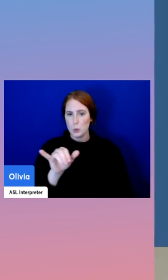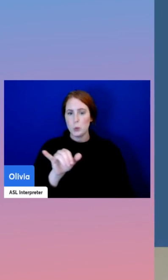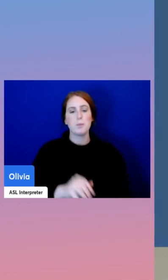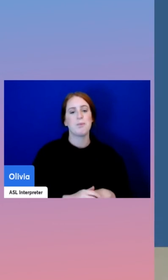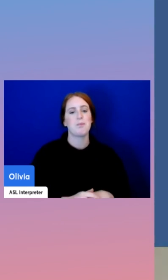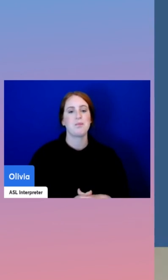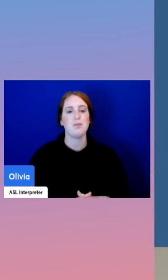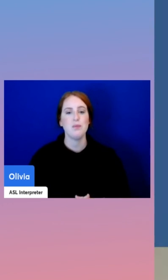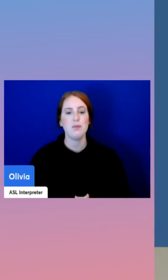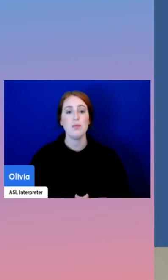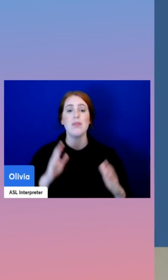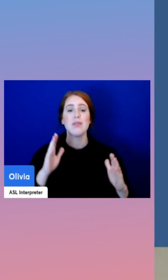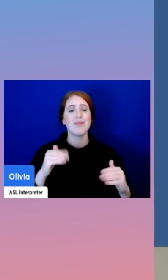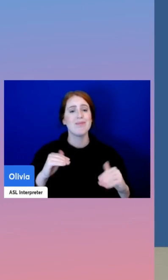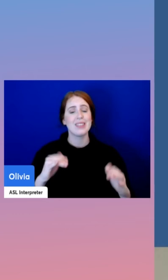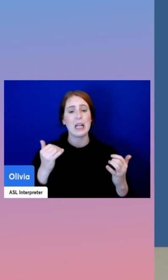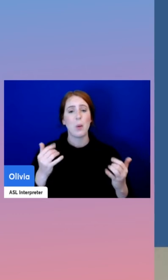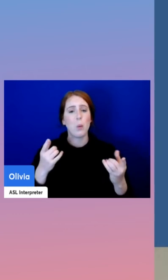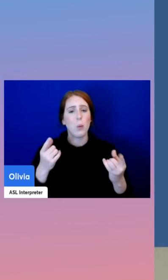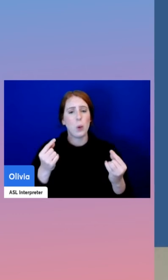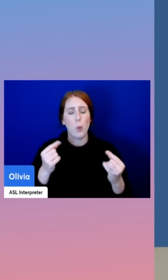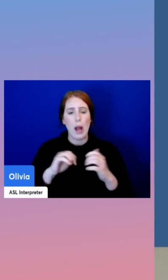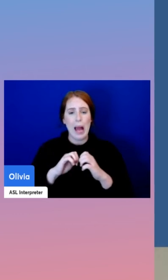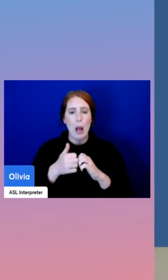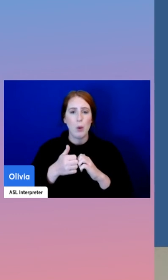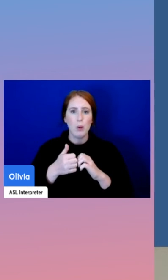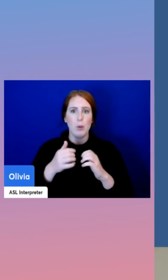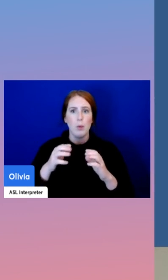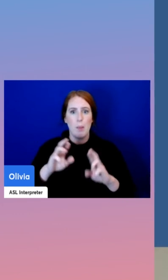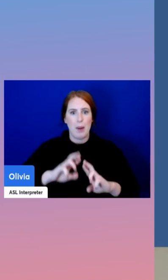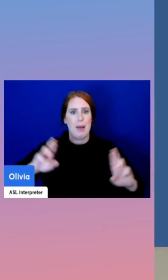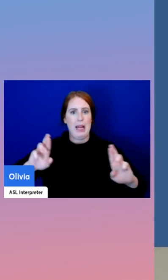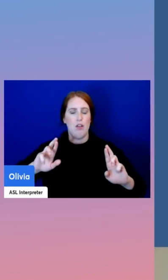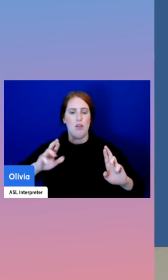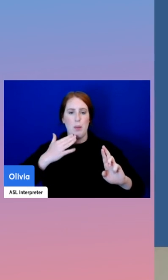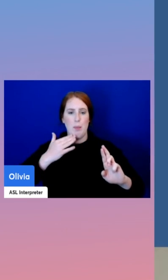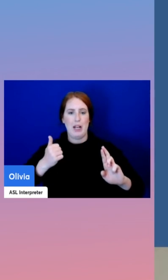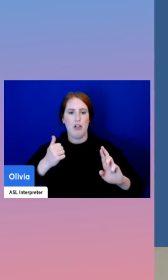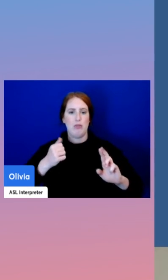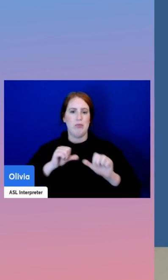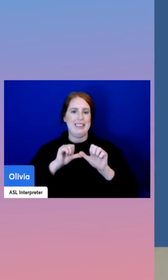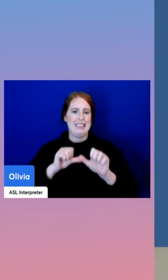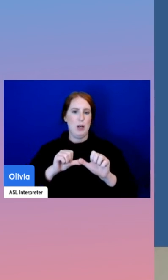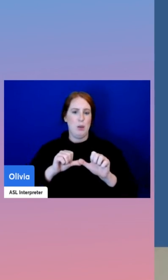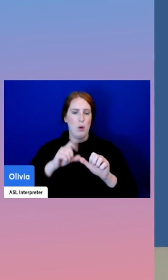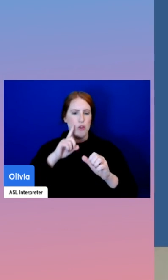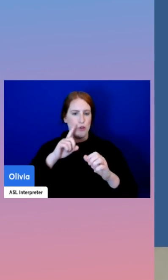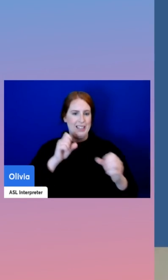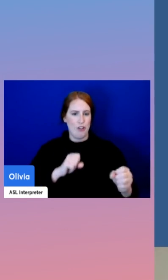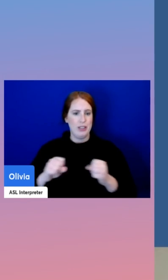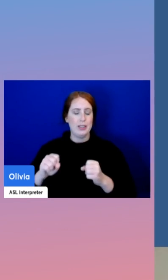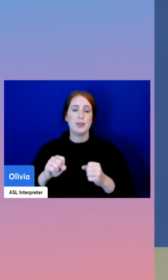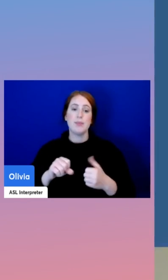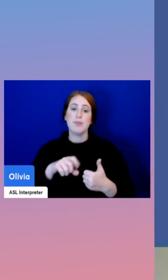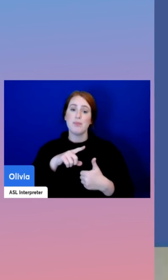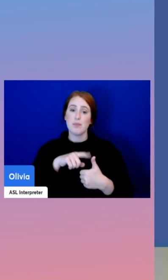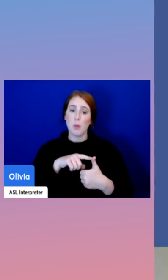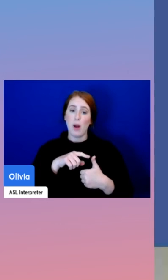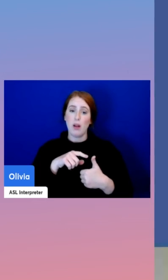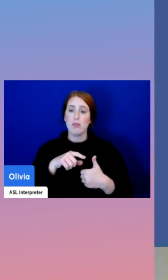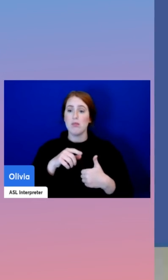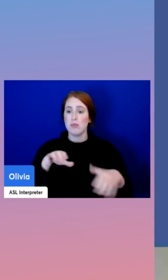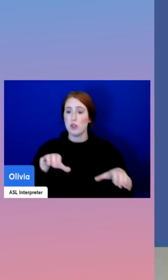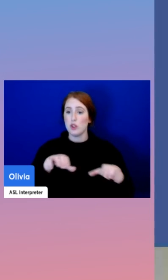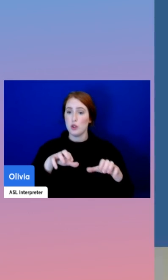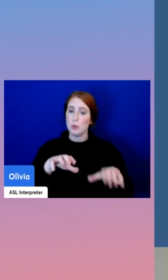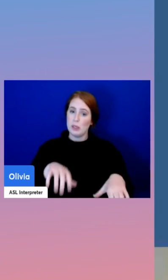So what do you do to prepare for better sustainable strategies? There's a few things. Run review groups is one. Make sure that